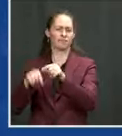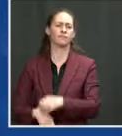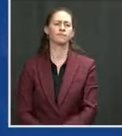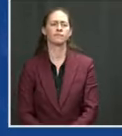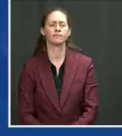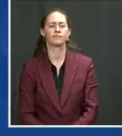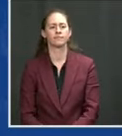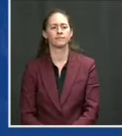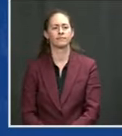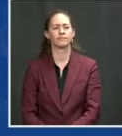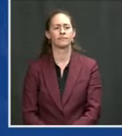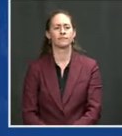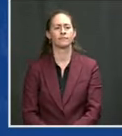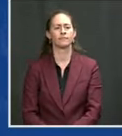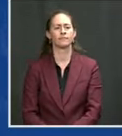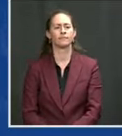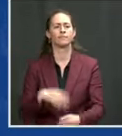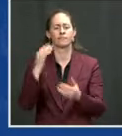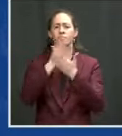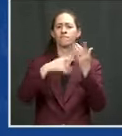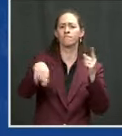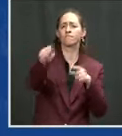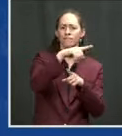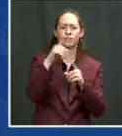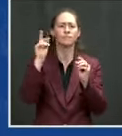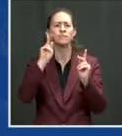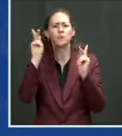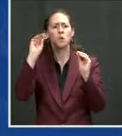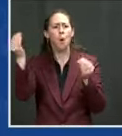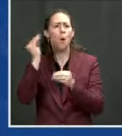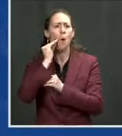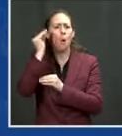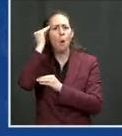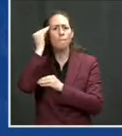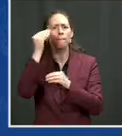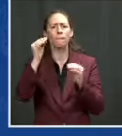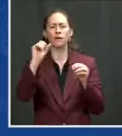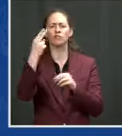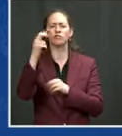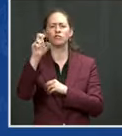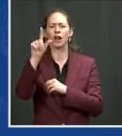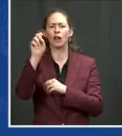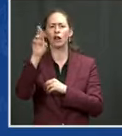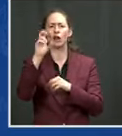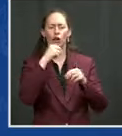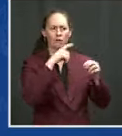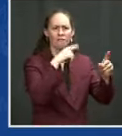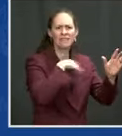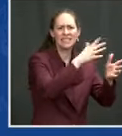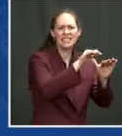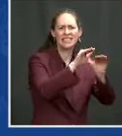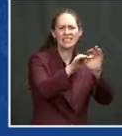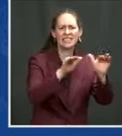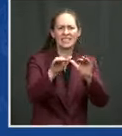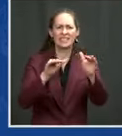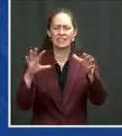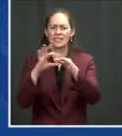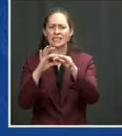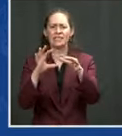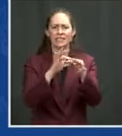and were residents there. And I think in many ways that approach, which sort of targeted a